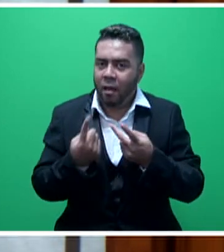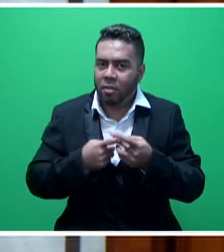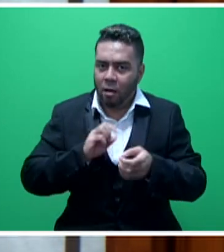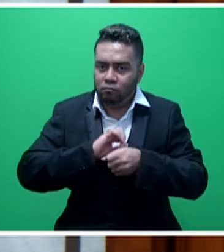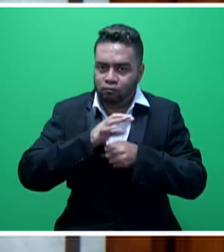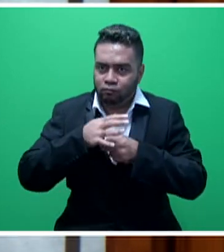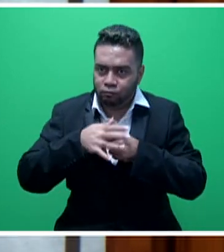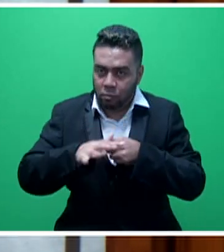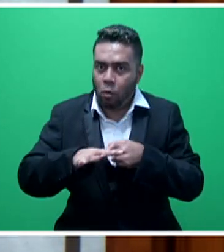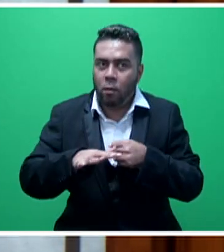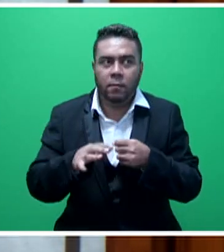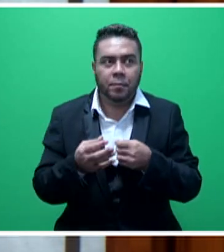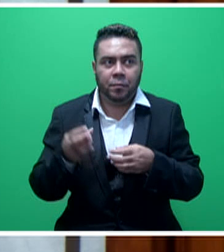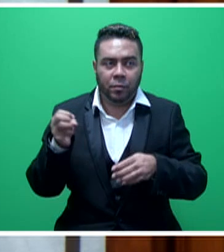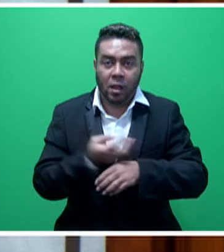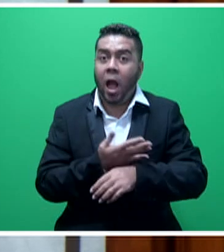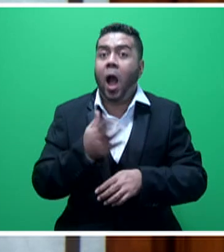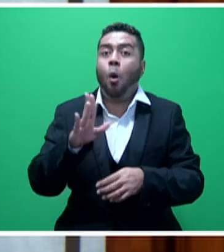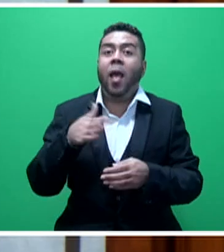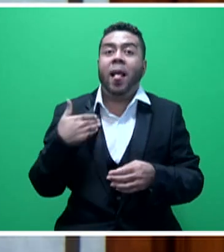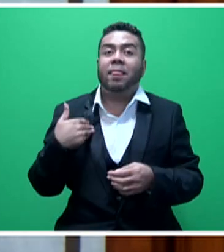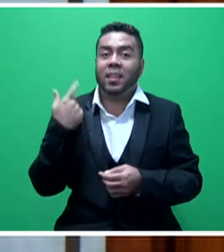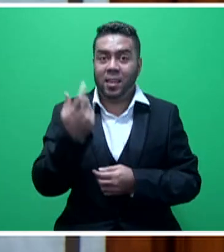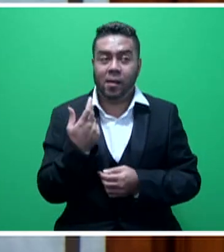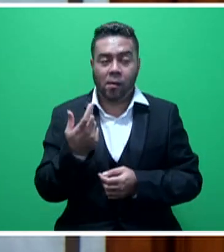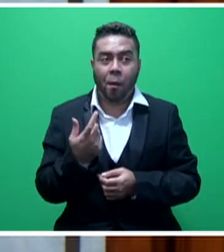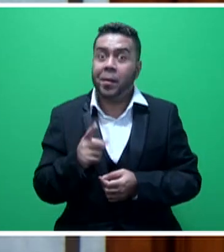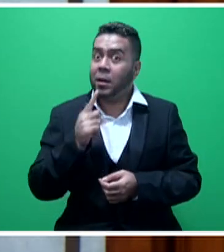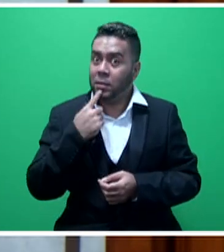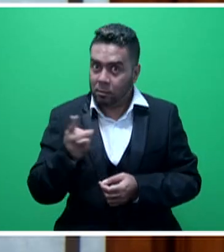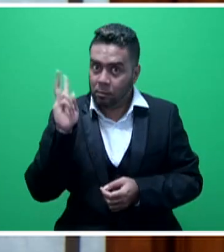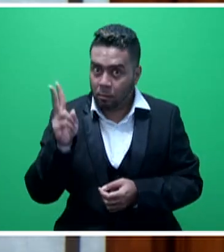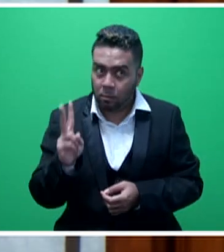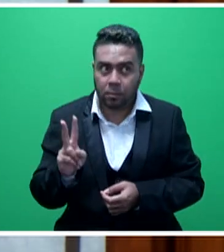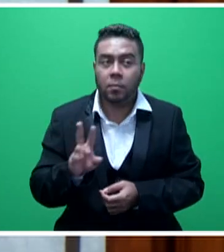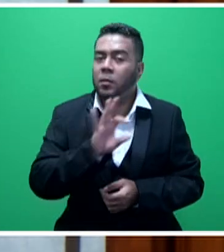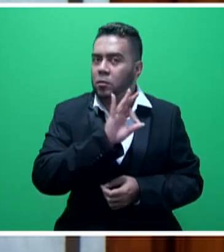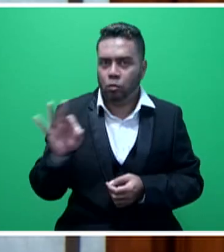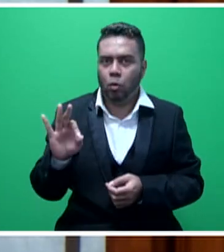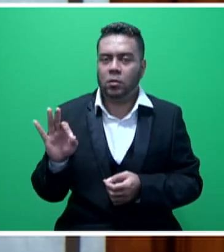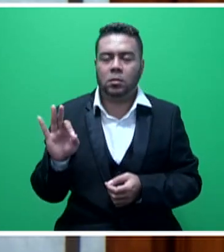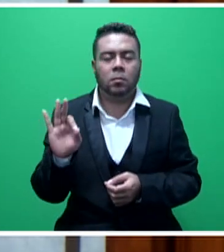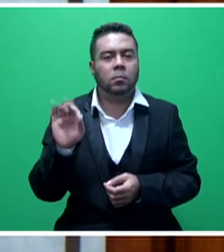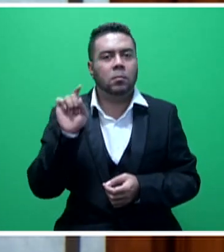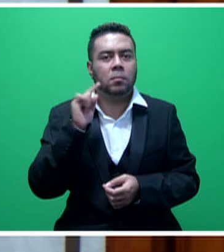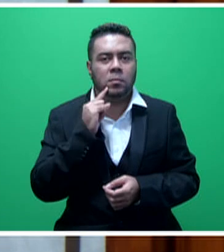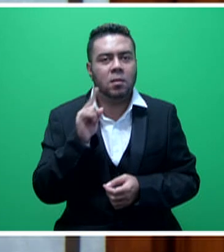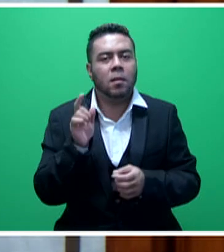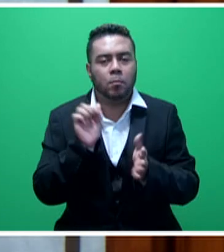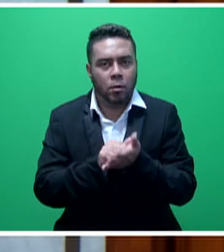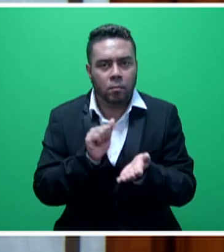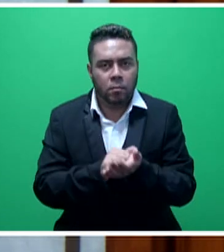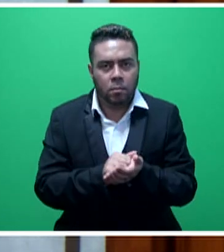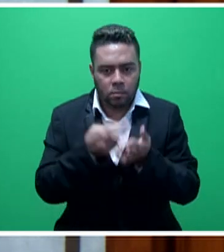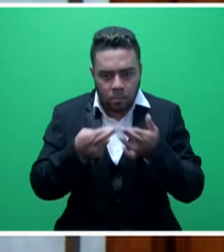country. Our healthcare systems, and I say it again, is not in a sound state. Thanks